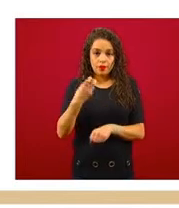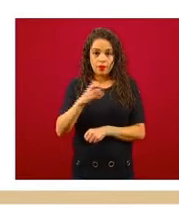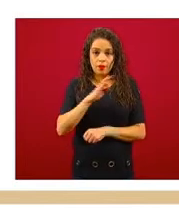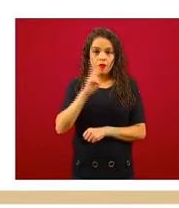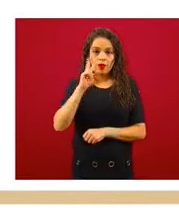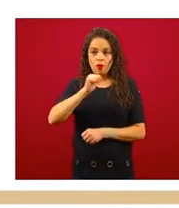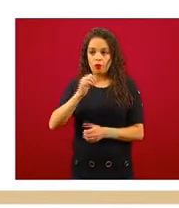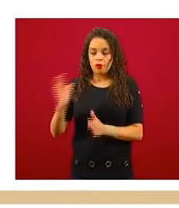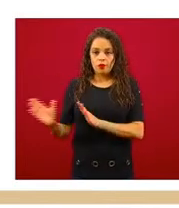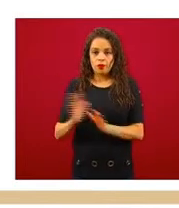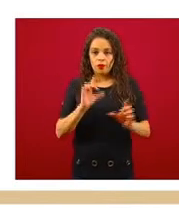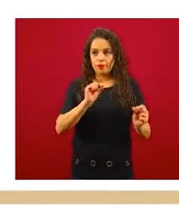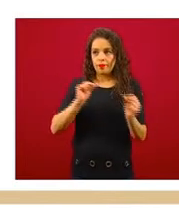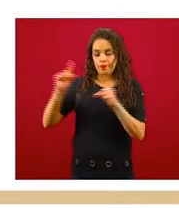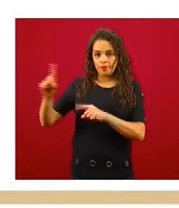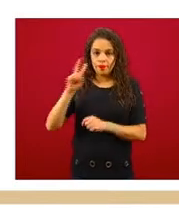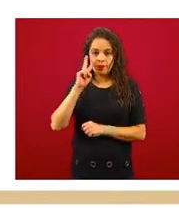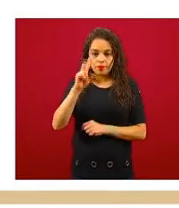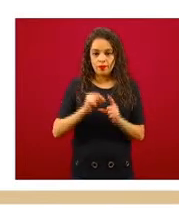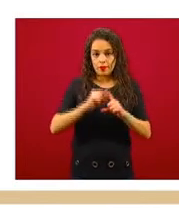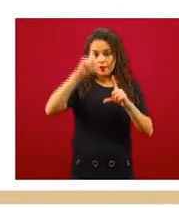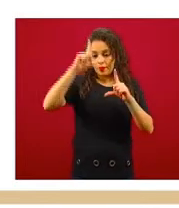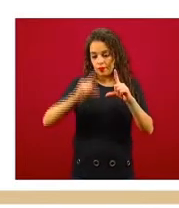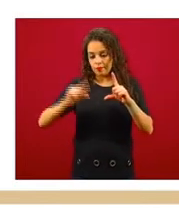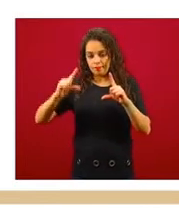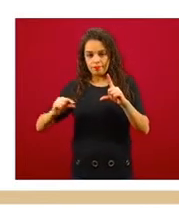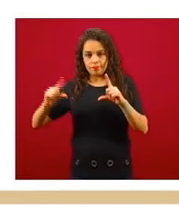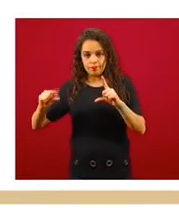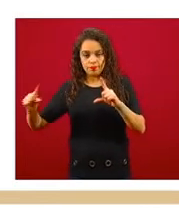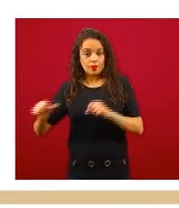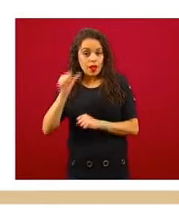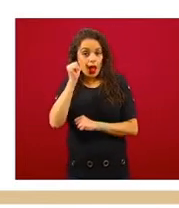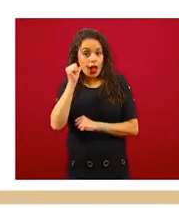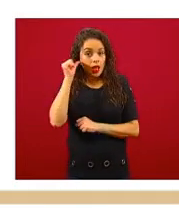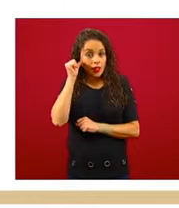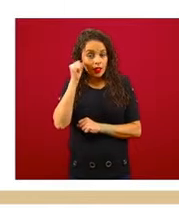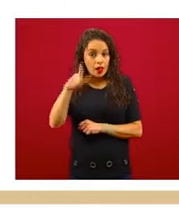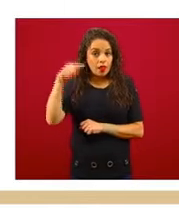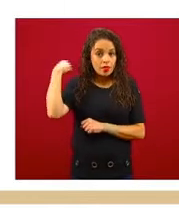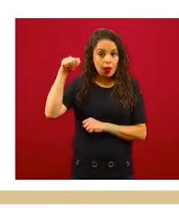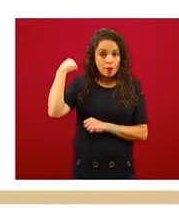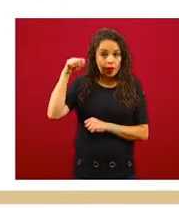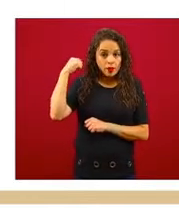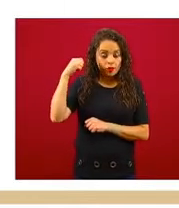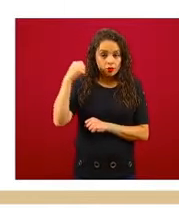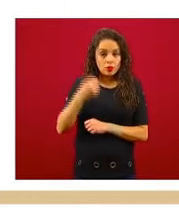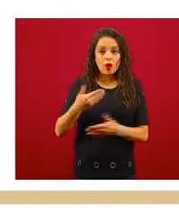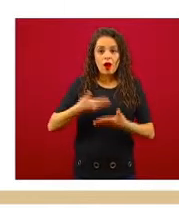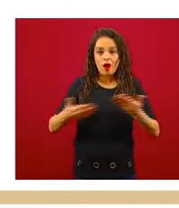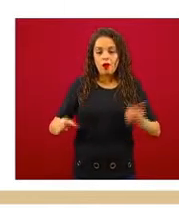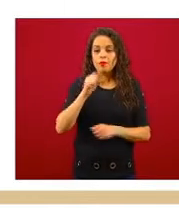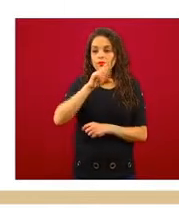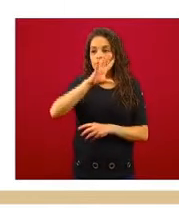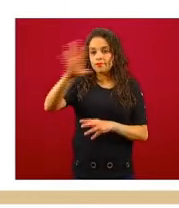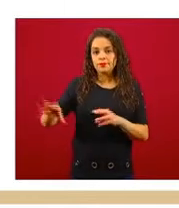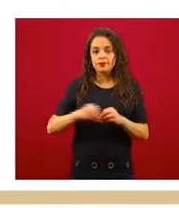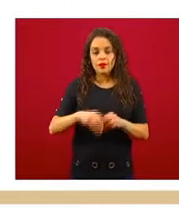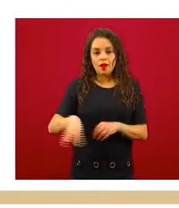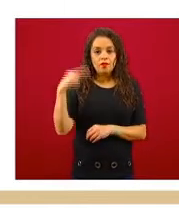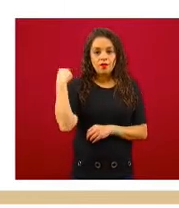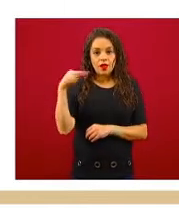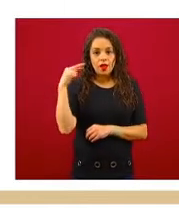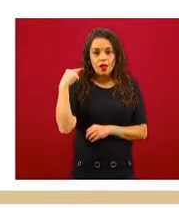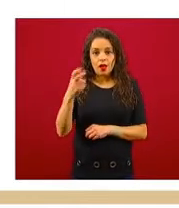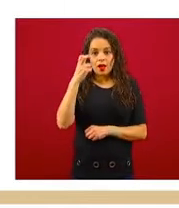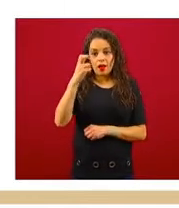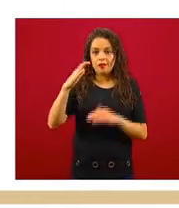over 3,000 cases. This slide shows, again, the same data state by state,